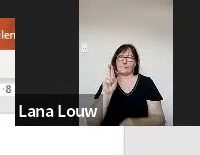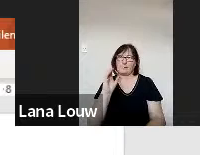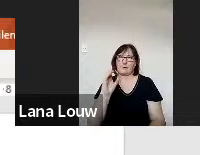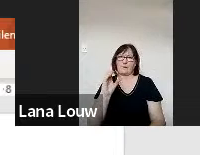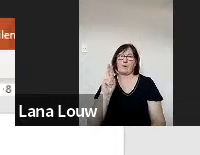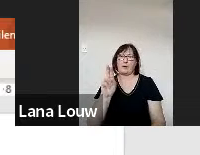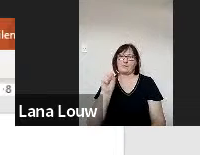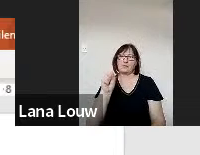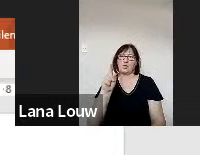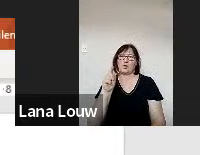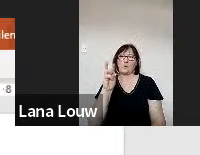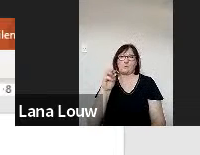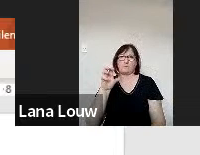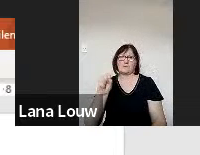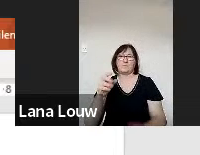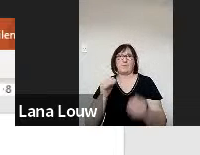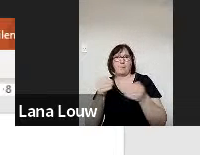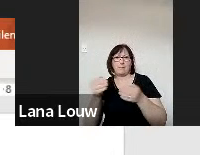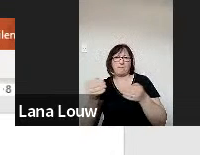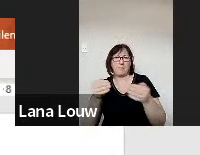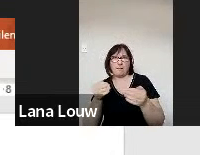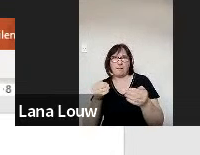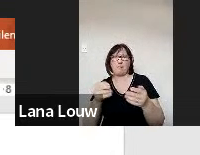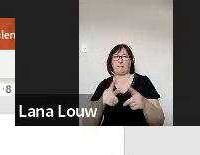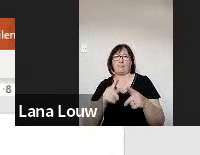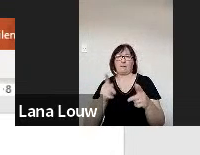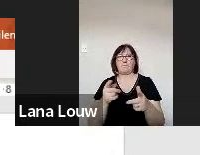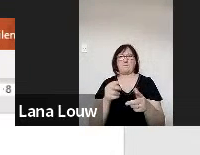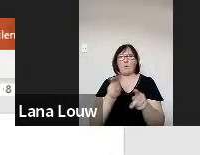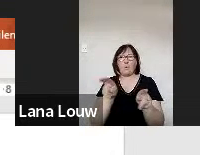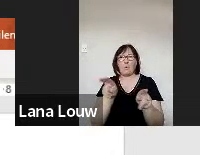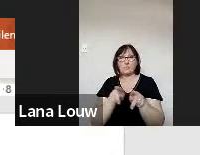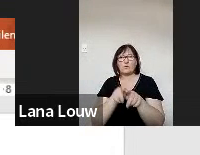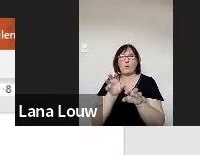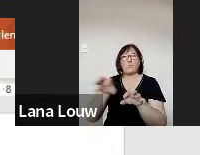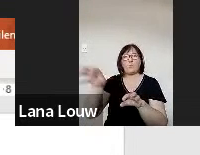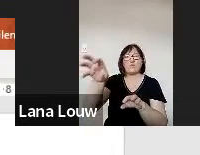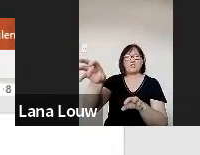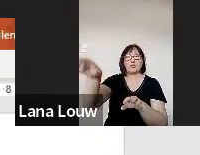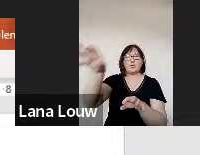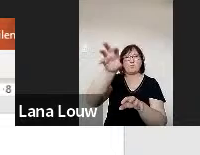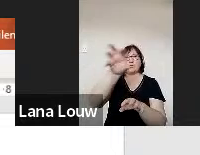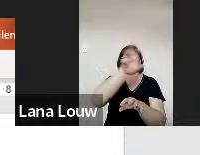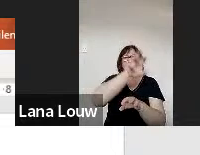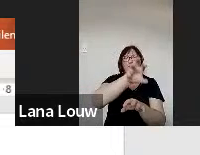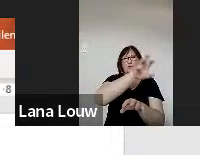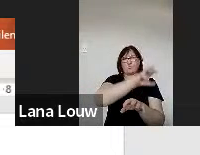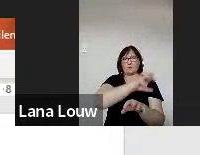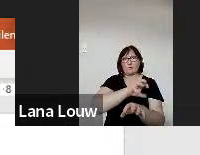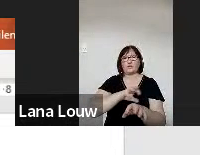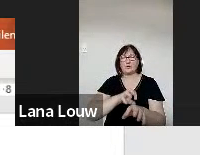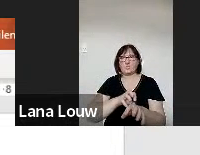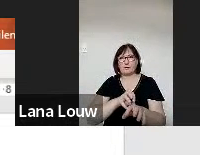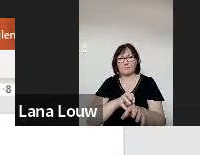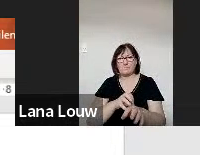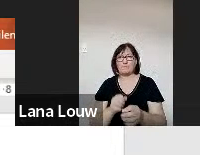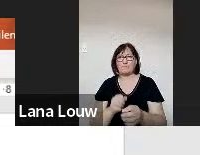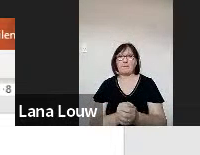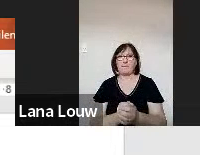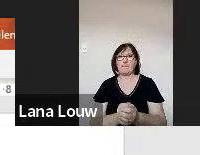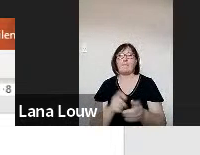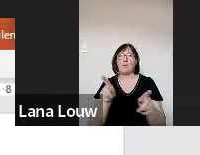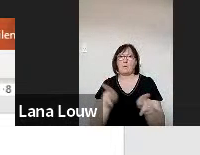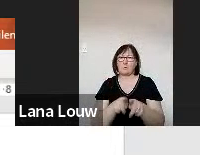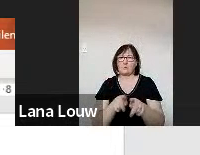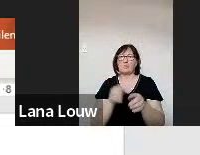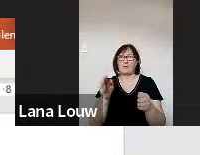8-digit level, customs administration regions, they would come up with the 8-digit tariff headings.